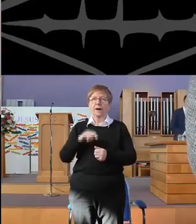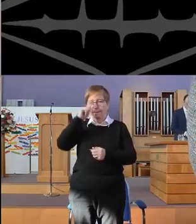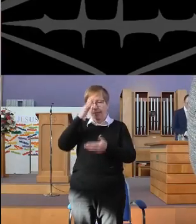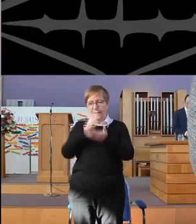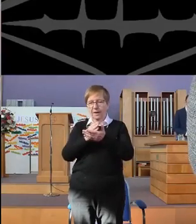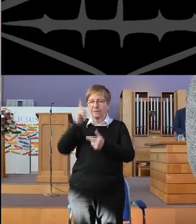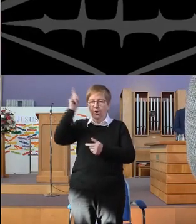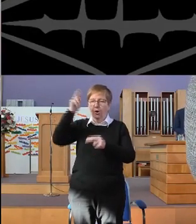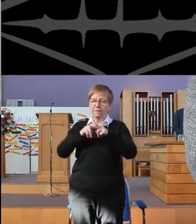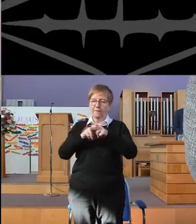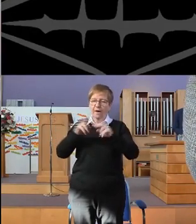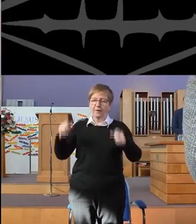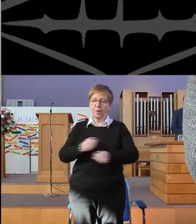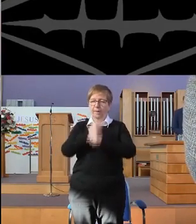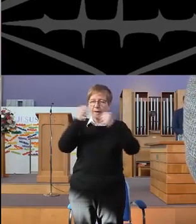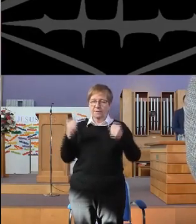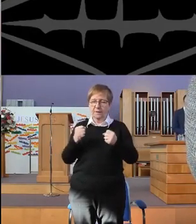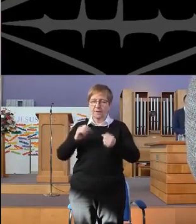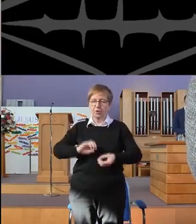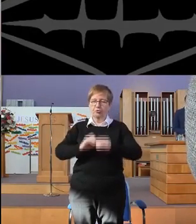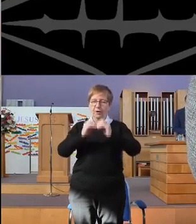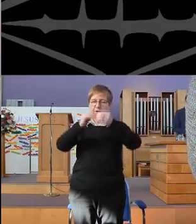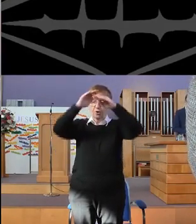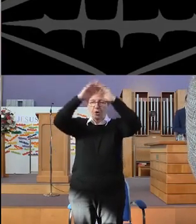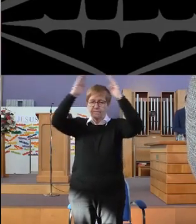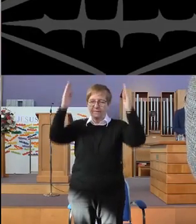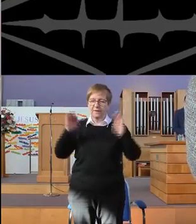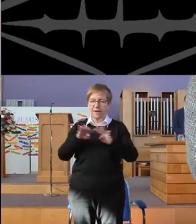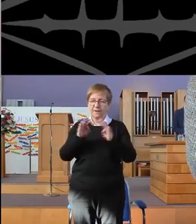I believe in God the Father Almighty, creator of heaven and